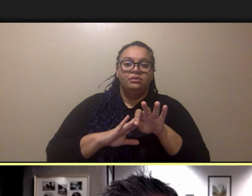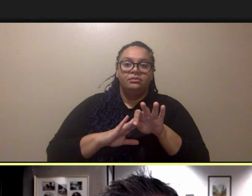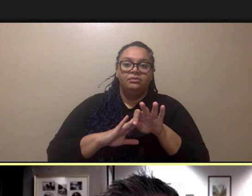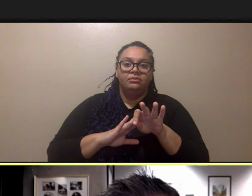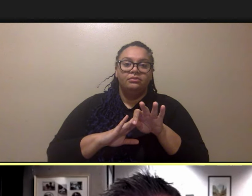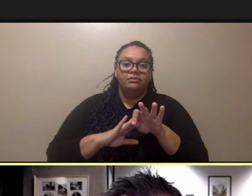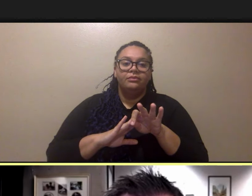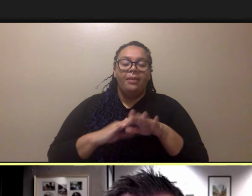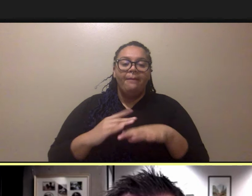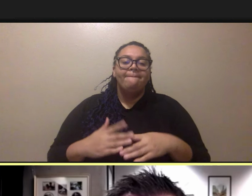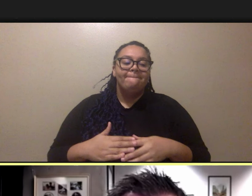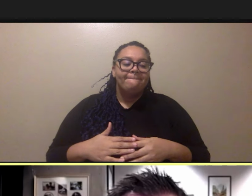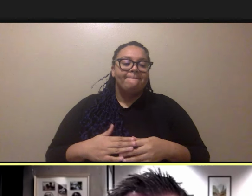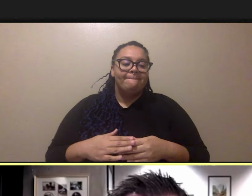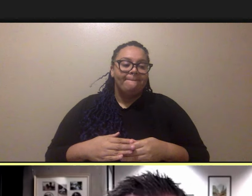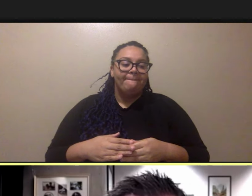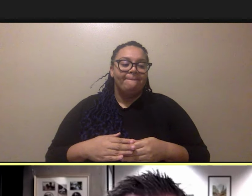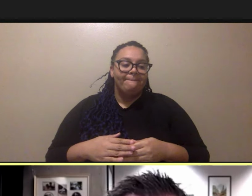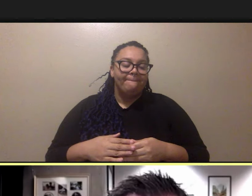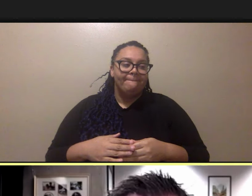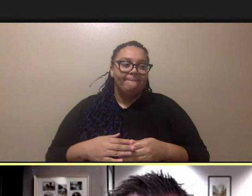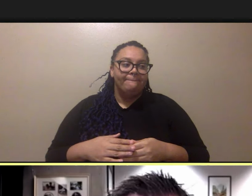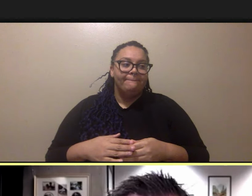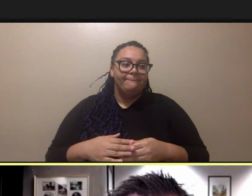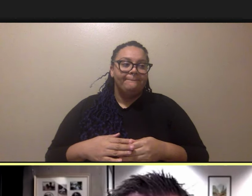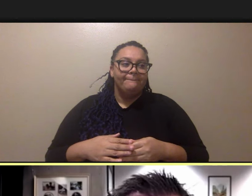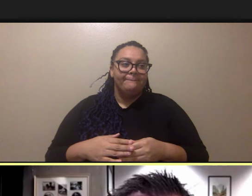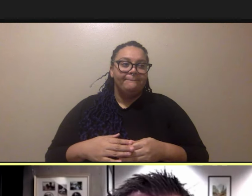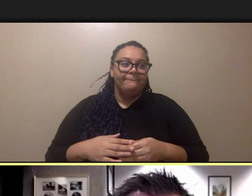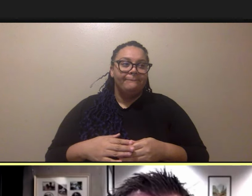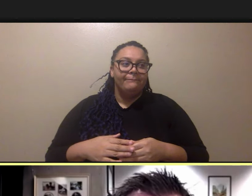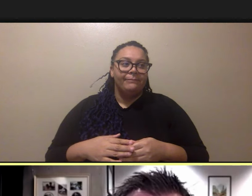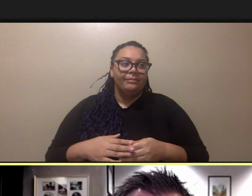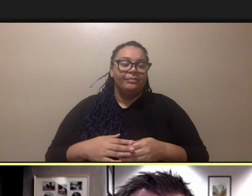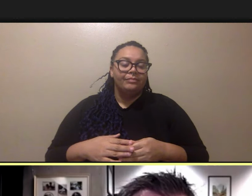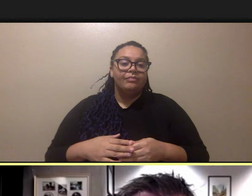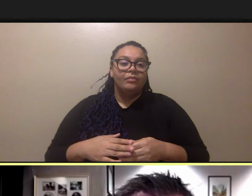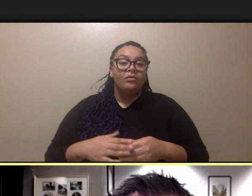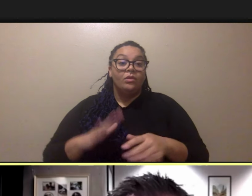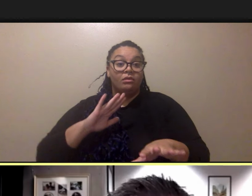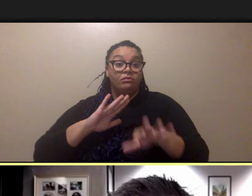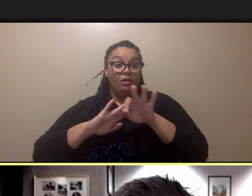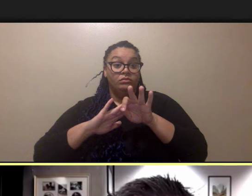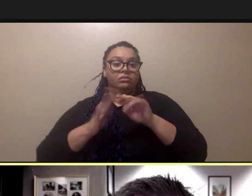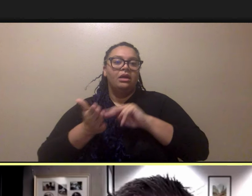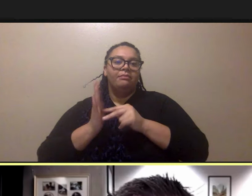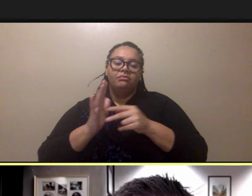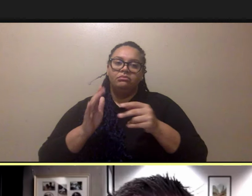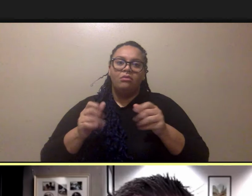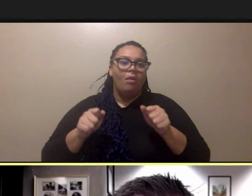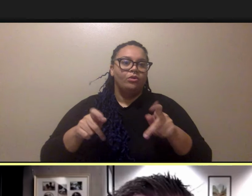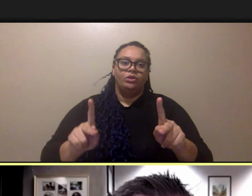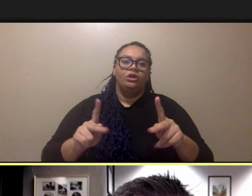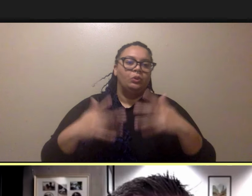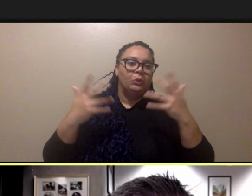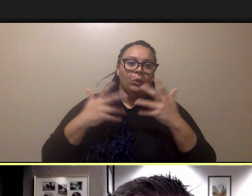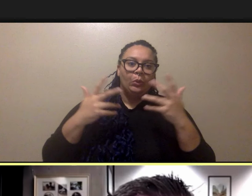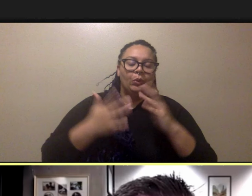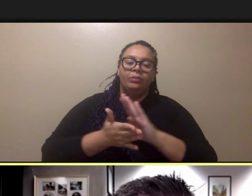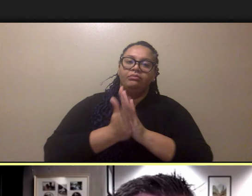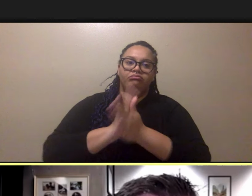it opened up an enormous amount of opportunity for the Europeans to grow their